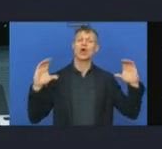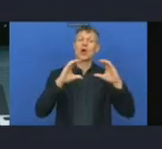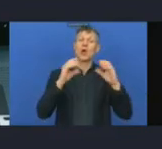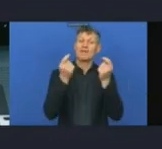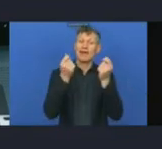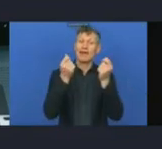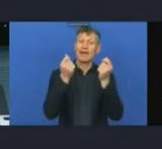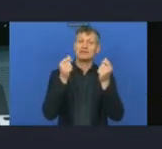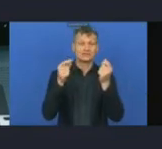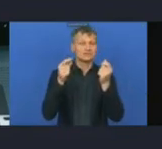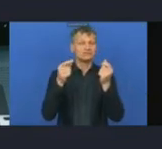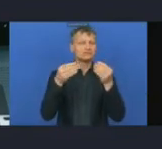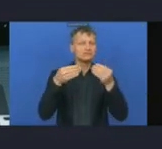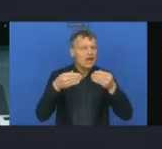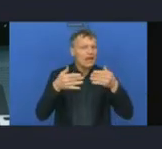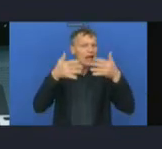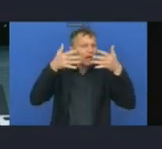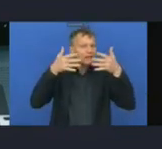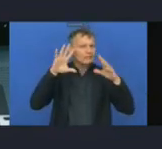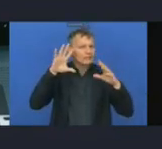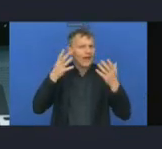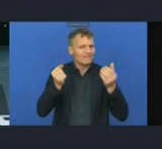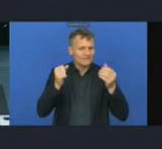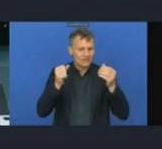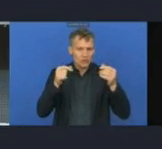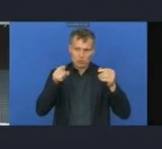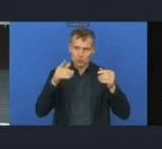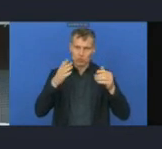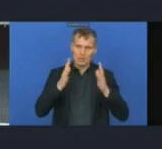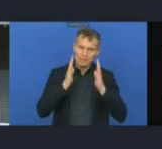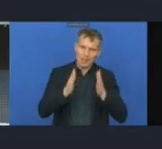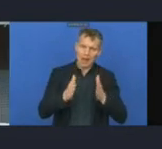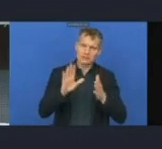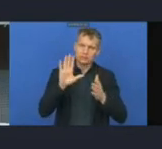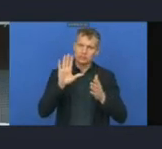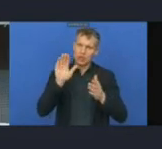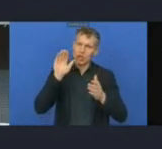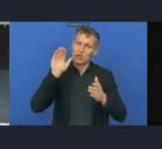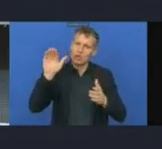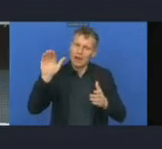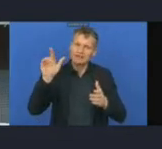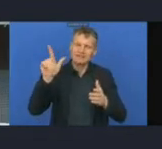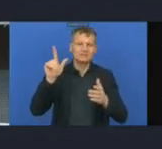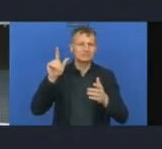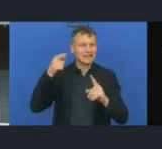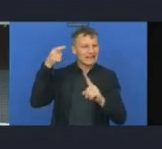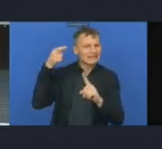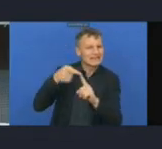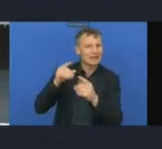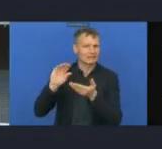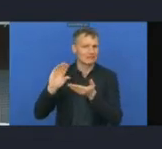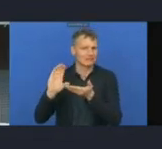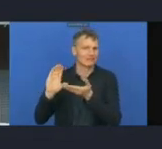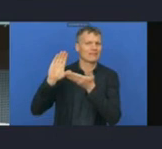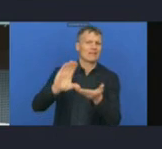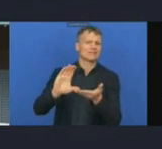to request exactly the amount indicated in the different lump sum according to the different action. So I